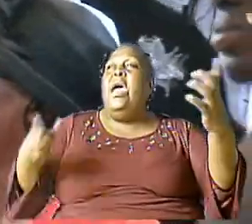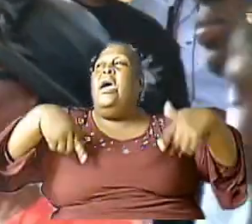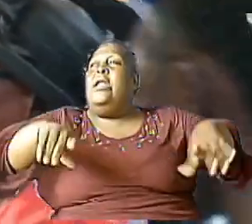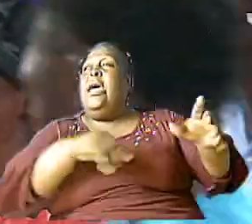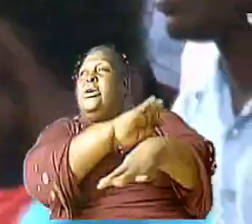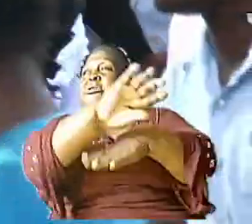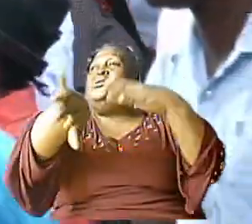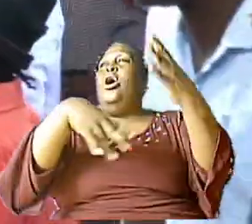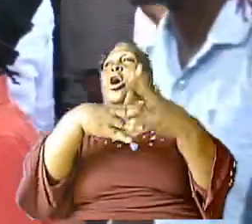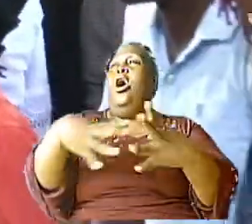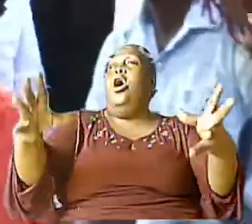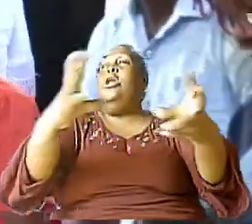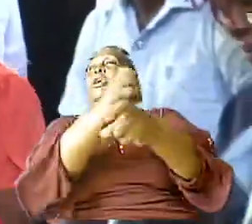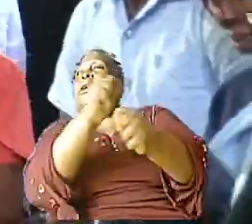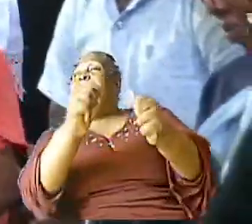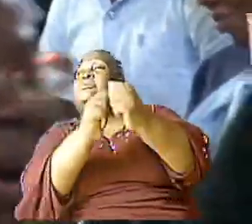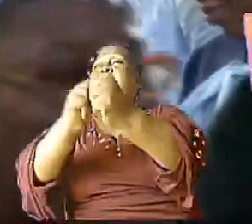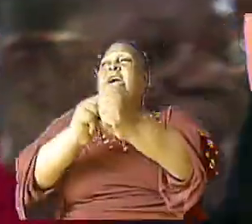Get together in the Lord. Let us all.